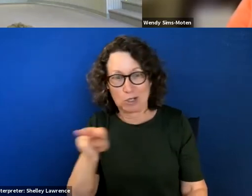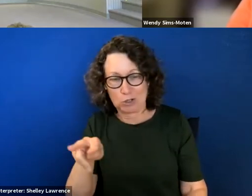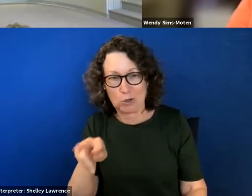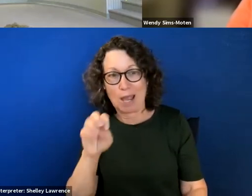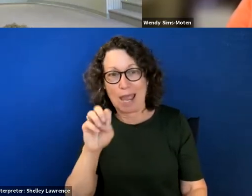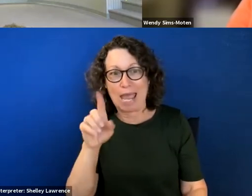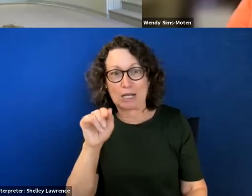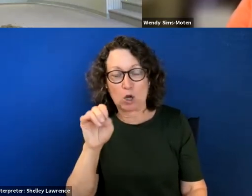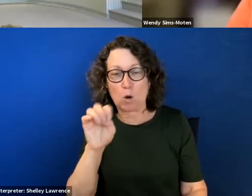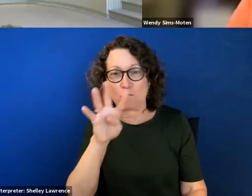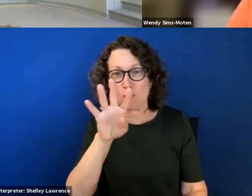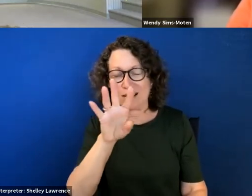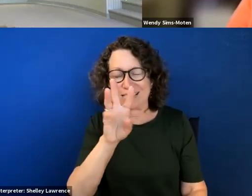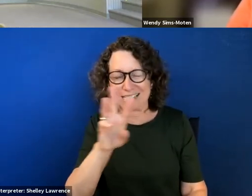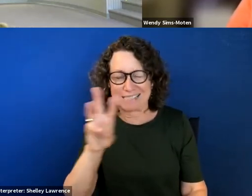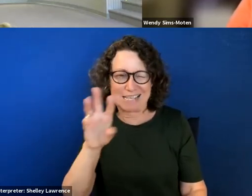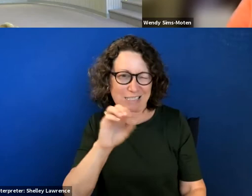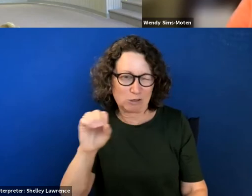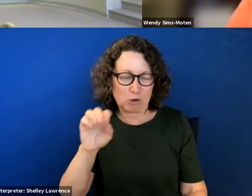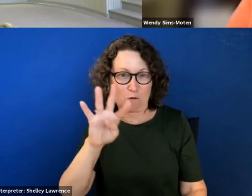code